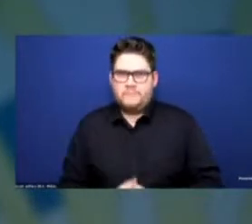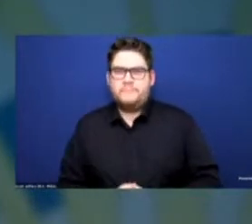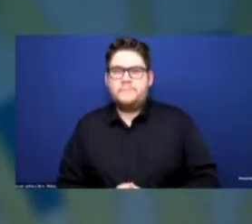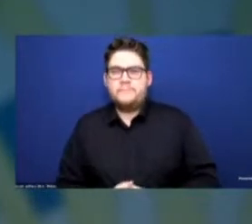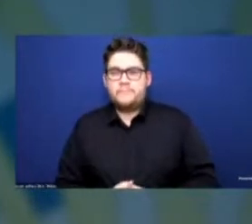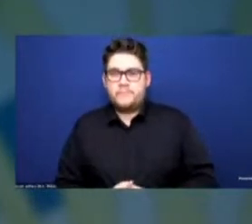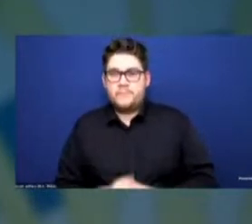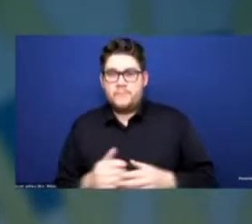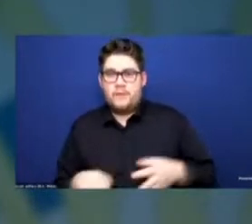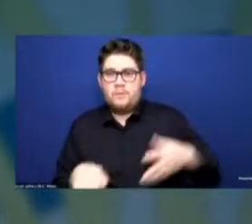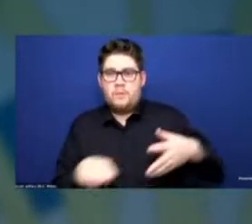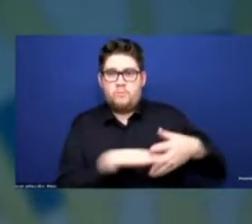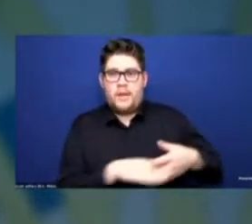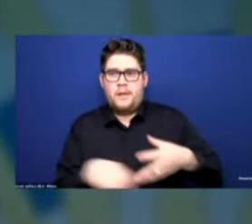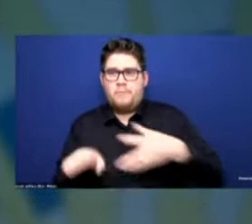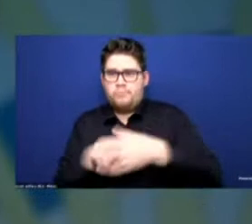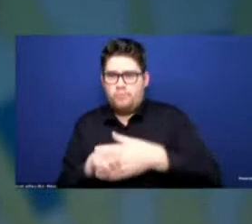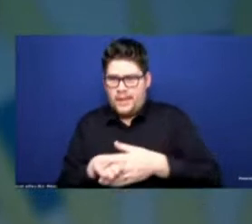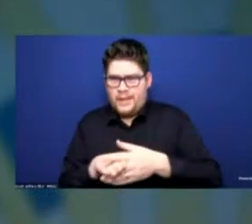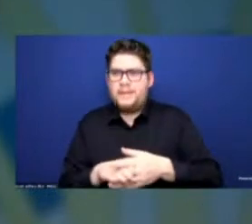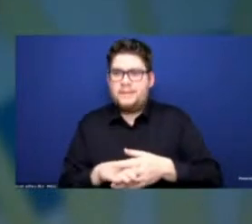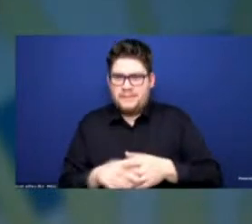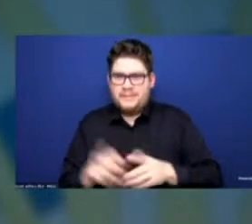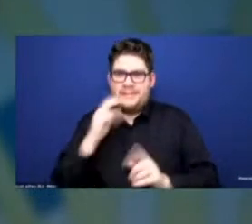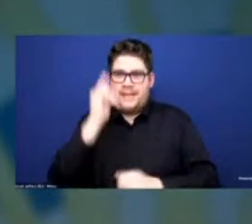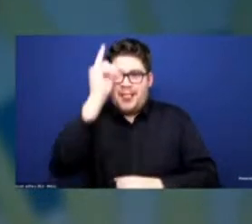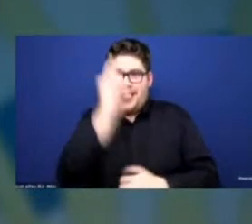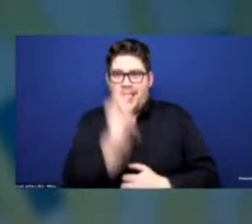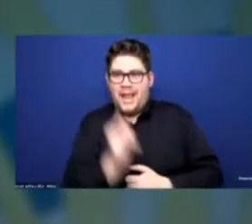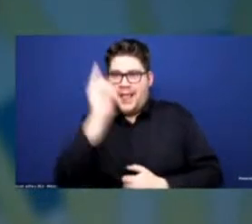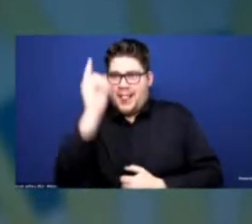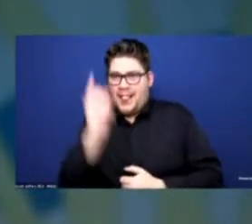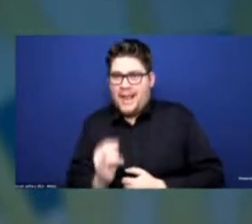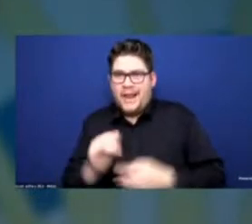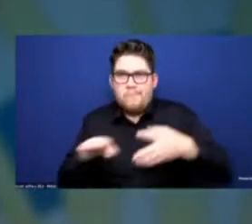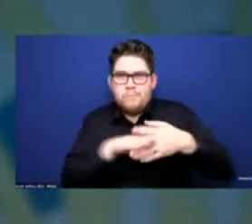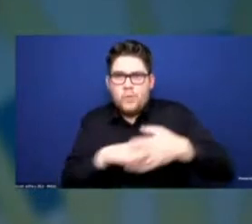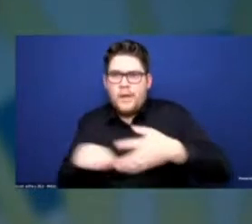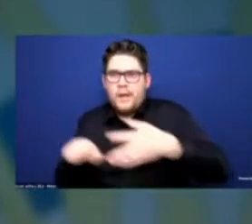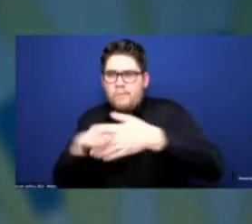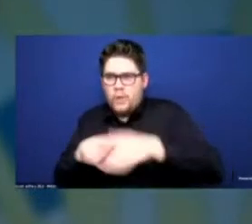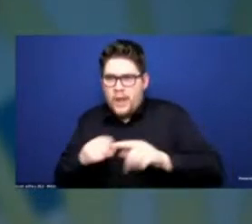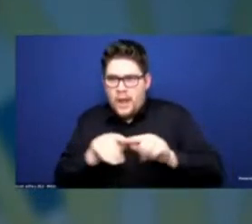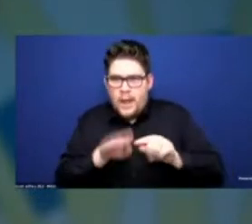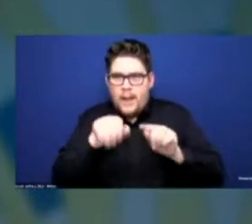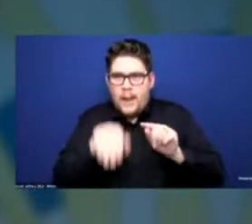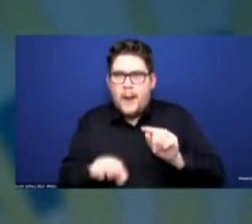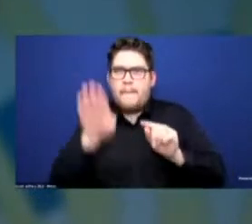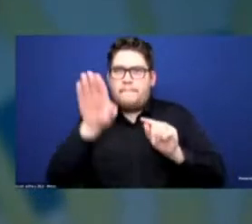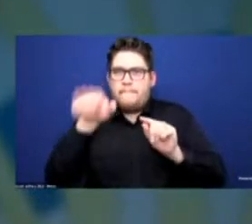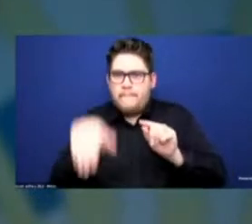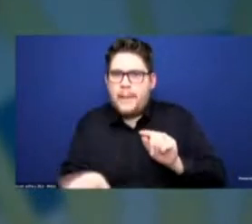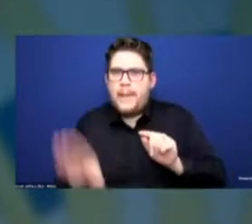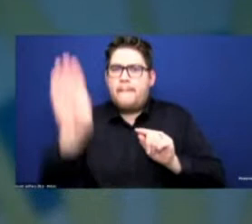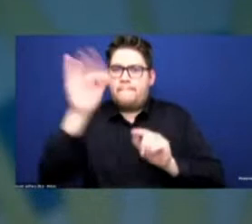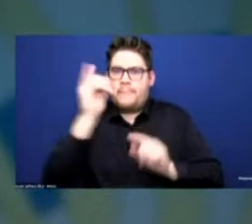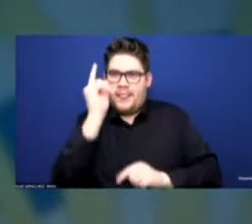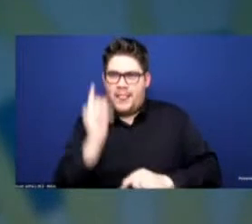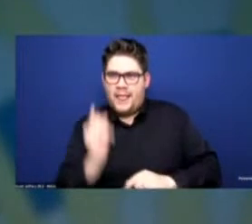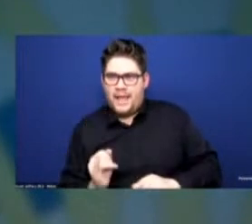well in student and staff cases, but that has leveled off and started to decrease once school started again after the spring